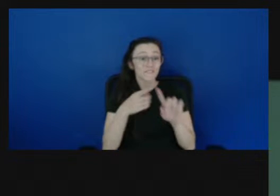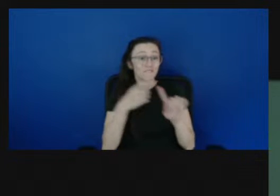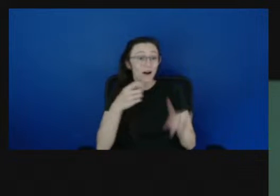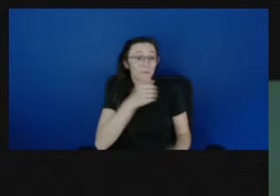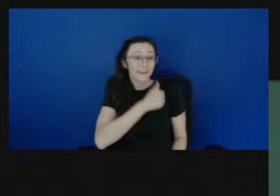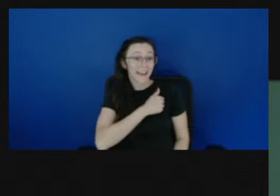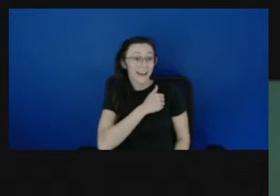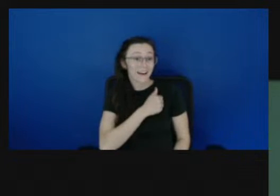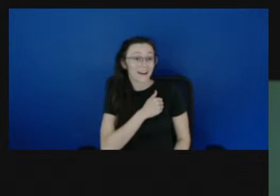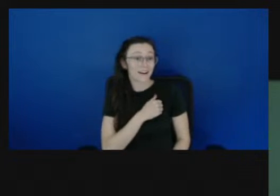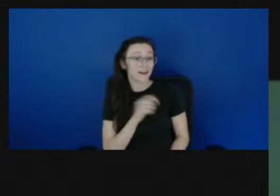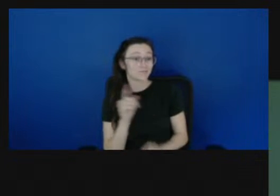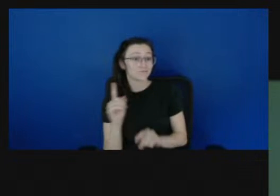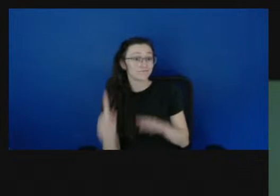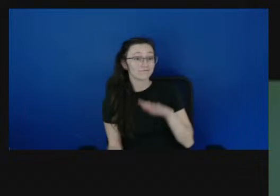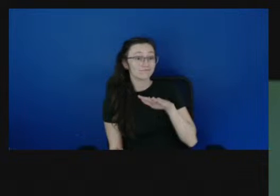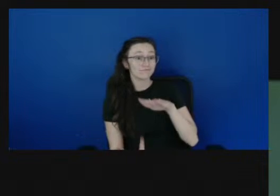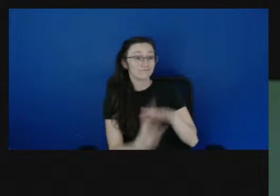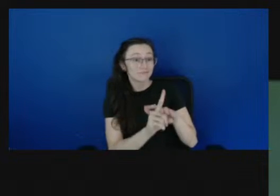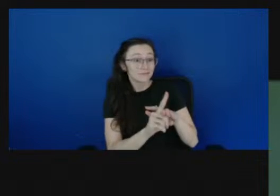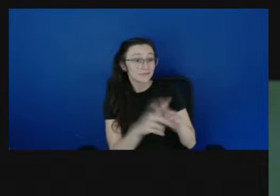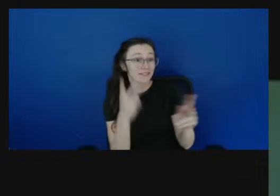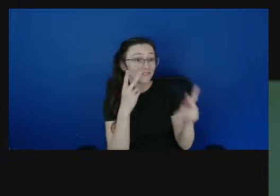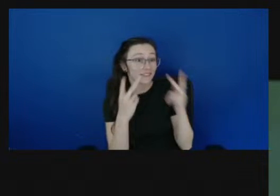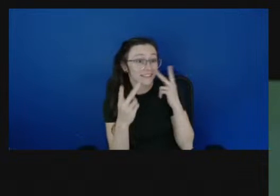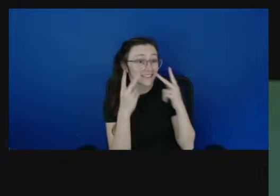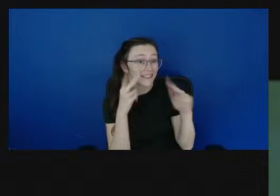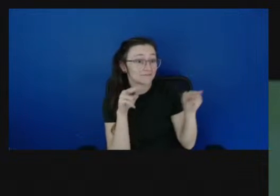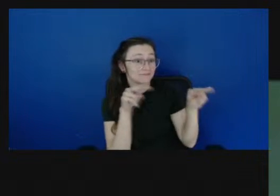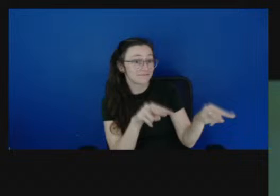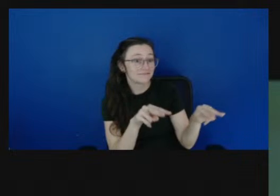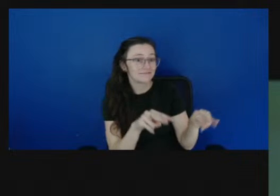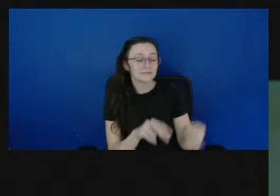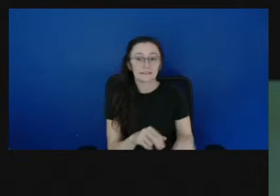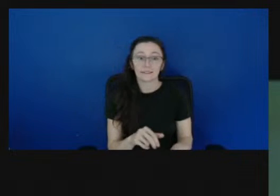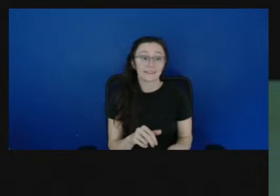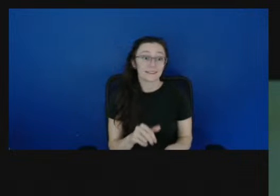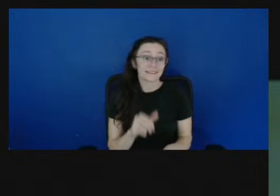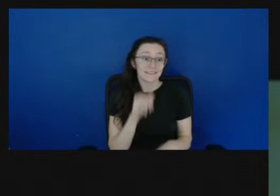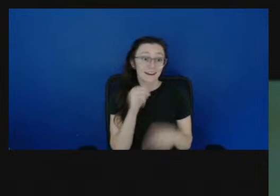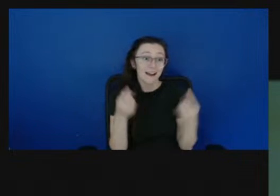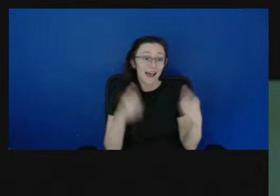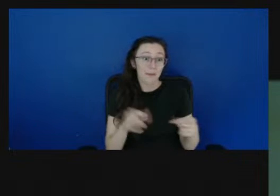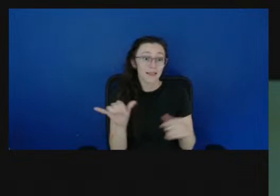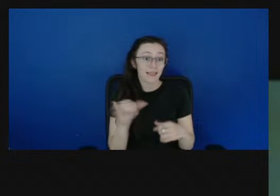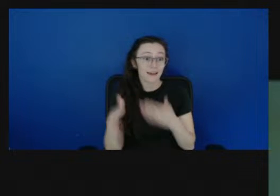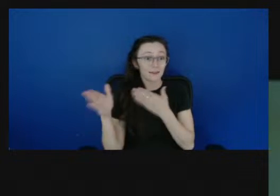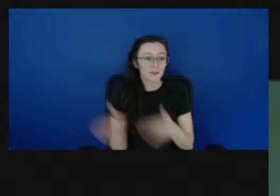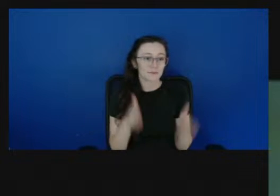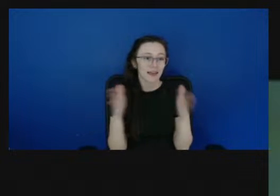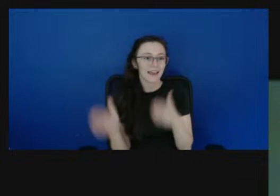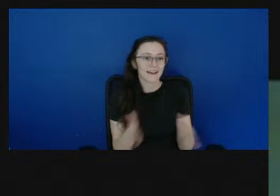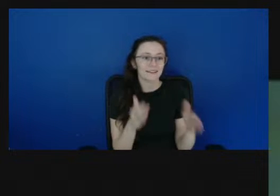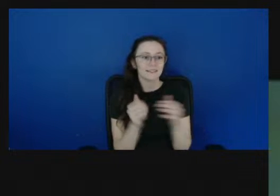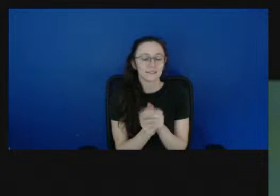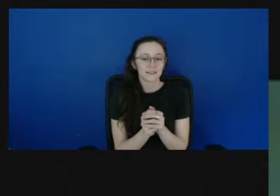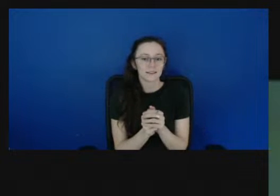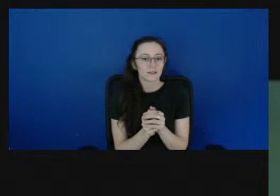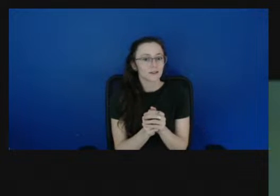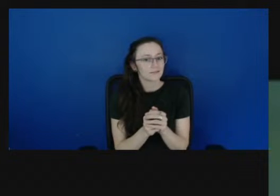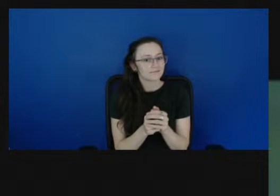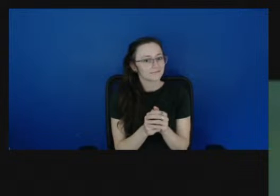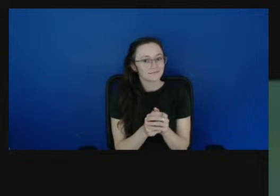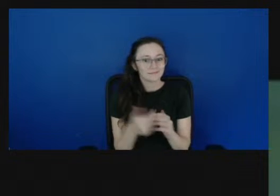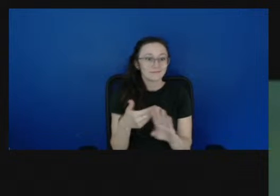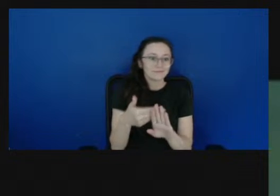as scheduled, although not quite as planned. Despite the rockfall near Uikuhuna the previous evening, guides were allowed to